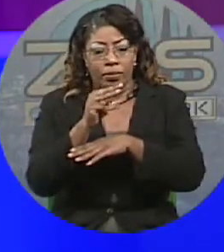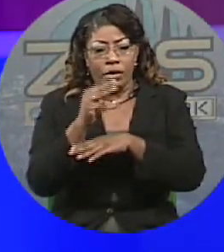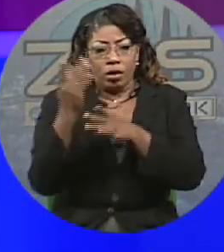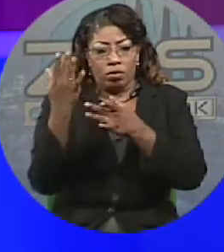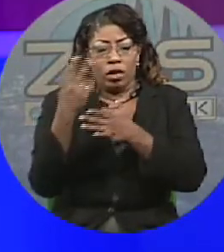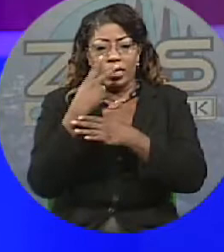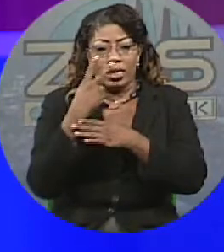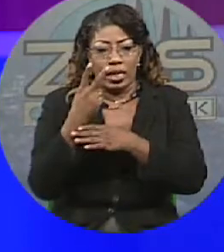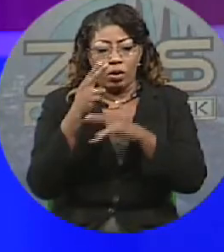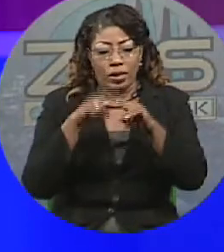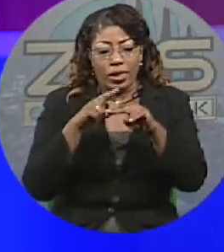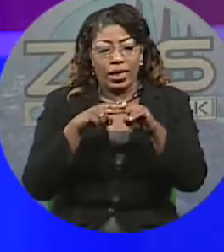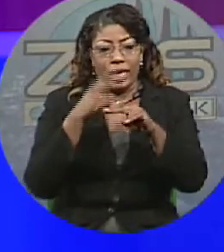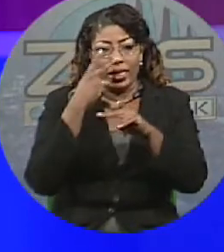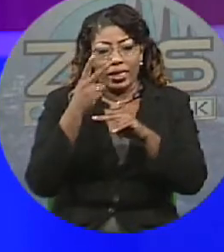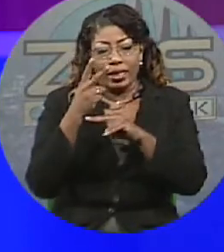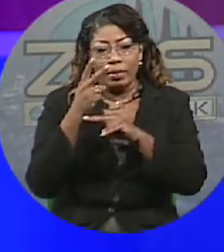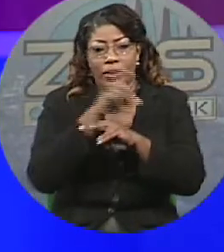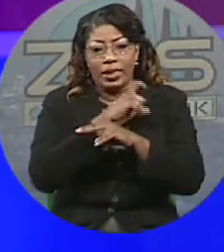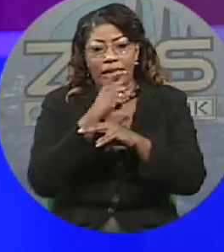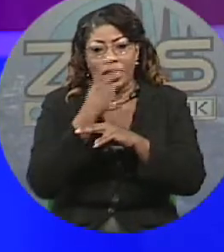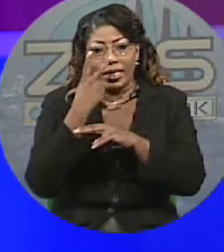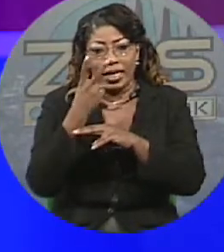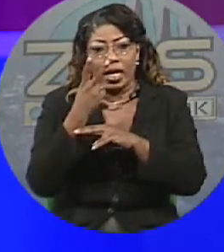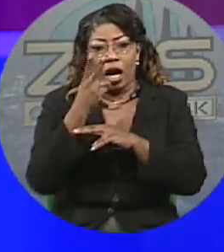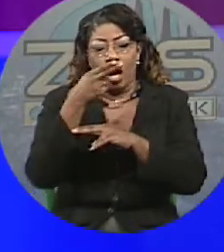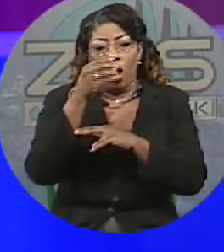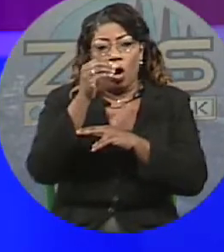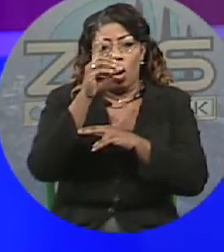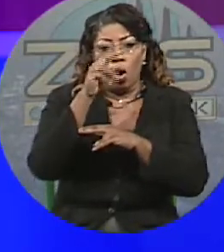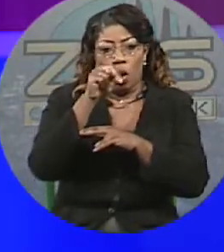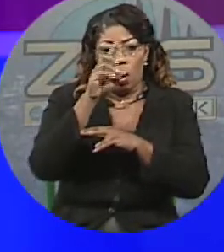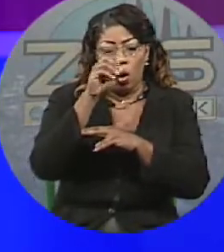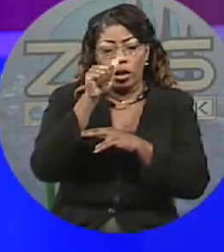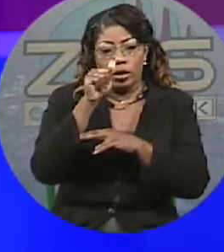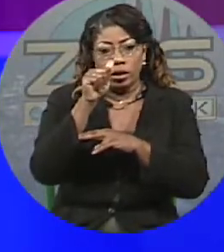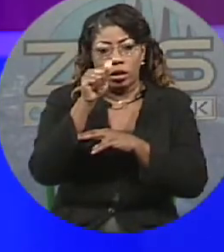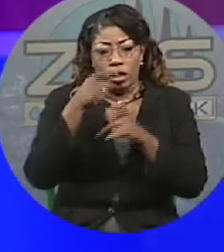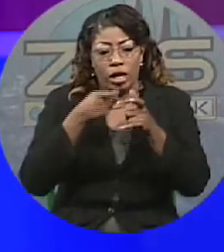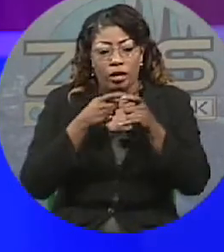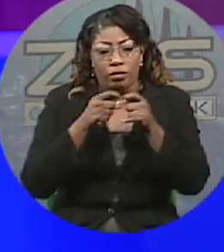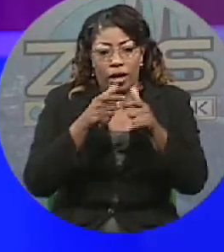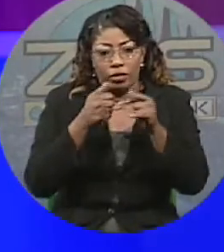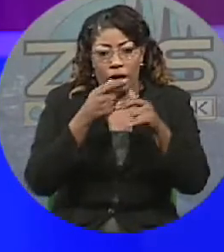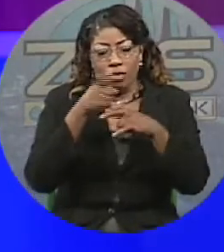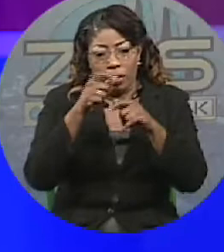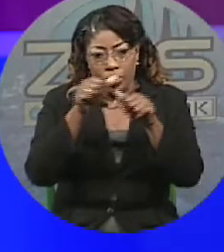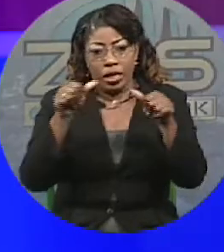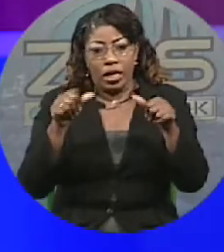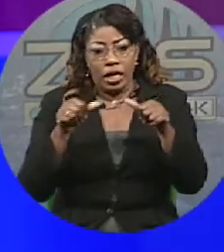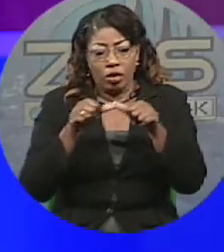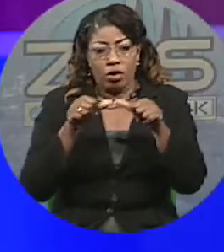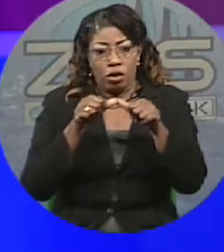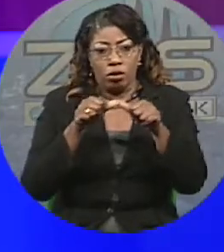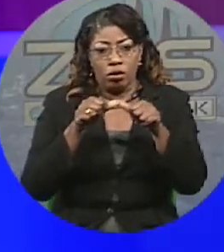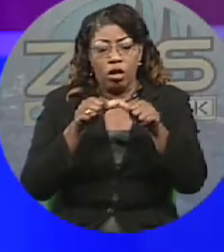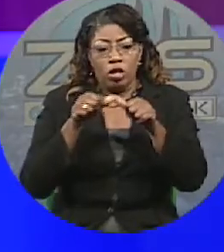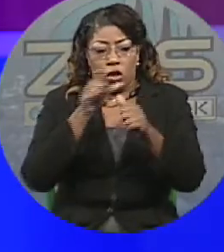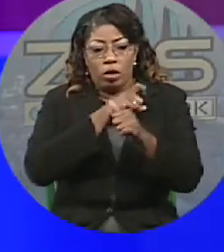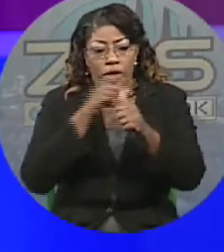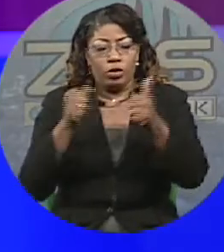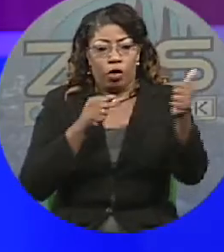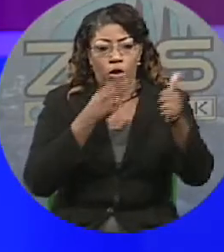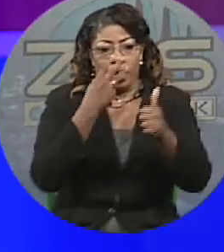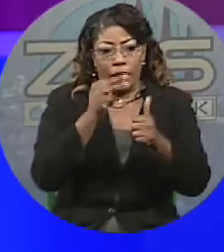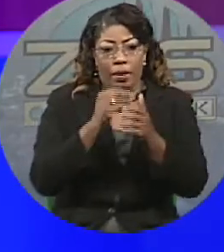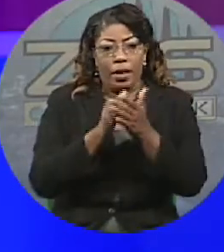Honda speeding away from the area and they gave chase. The driver of the car ended up on Tonic Williams Darling Highway and crashed into another